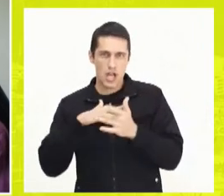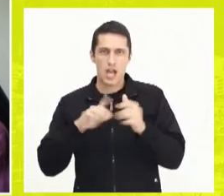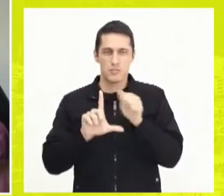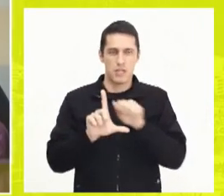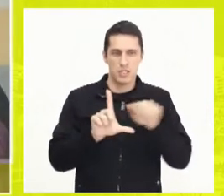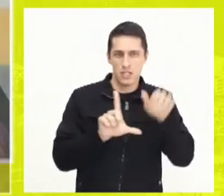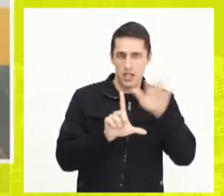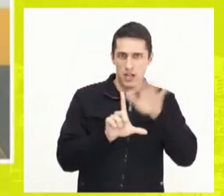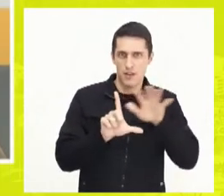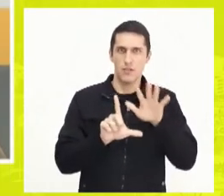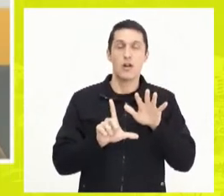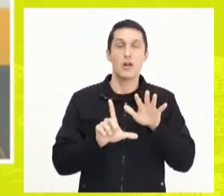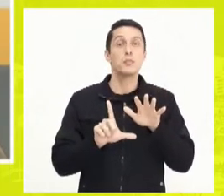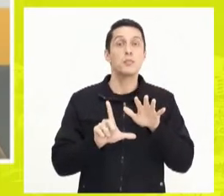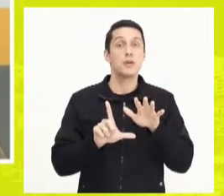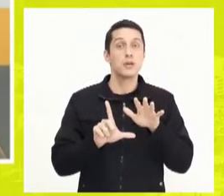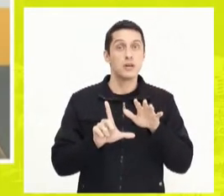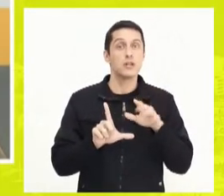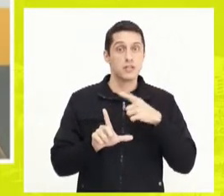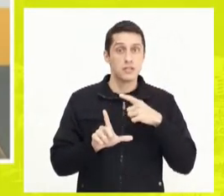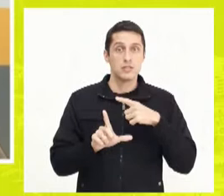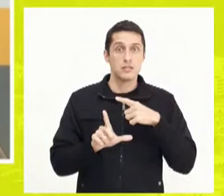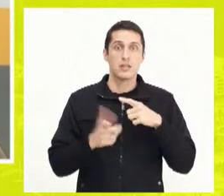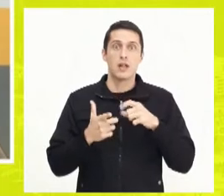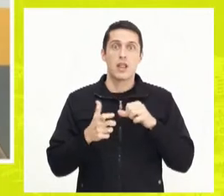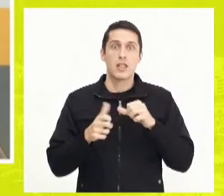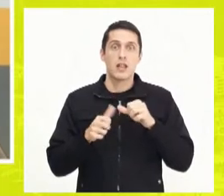platform that converts